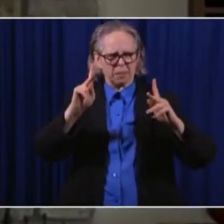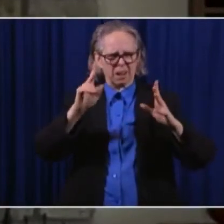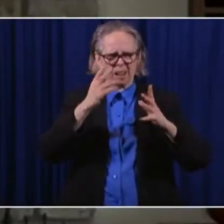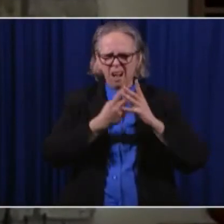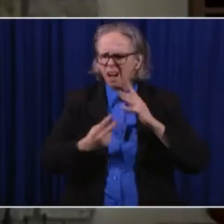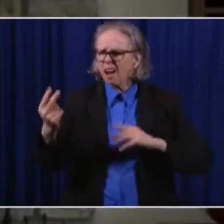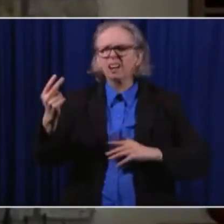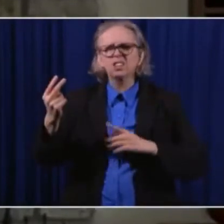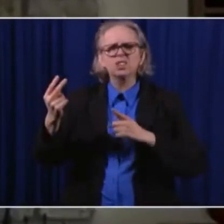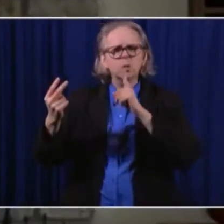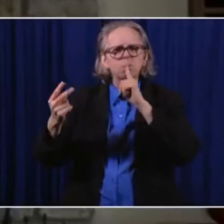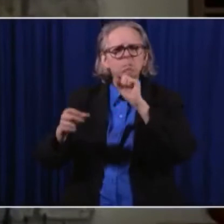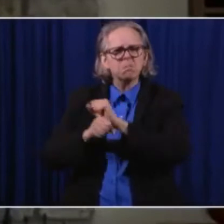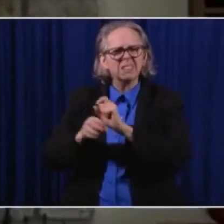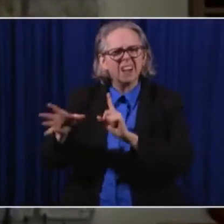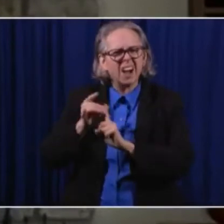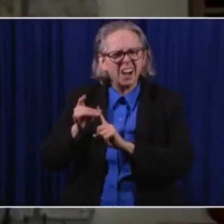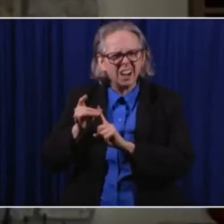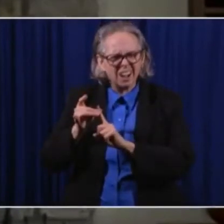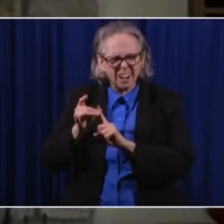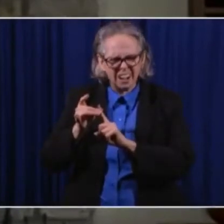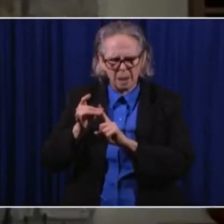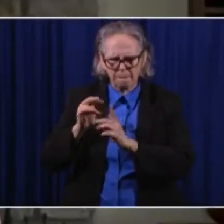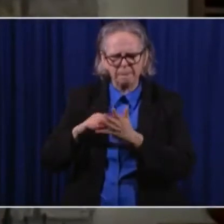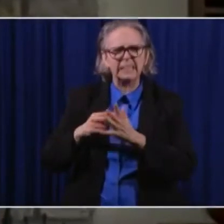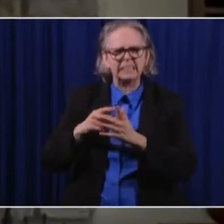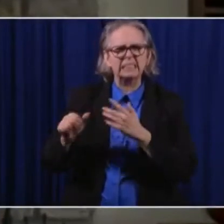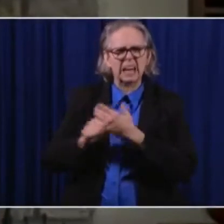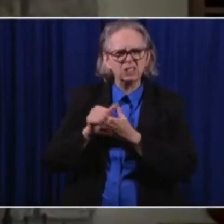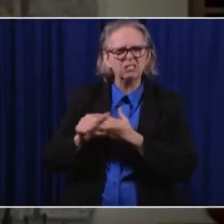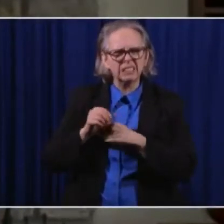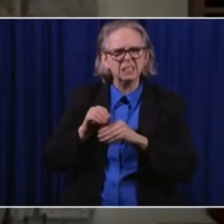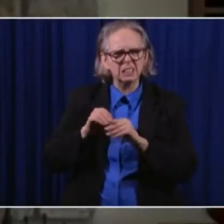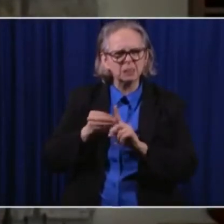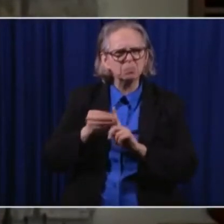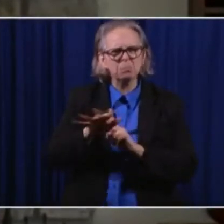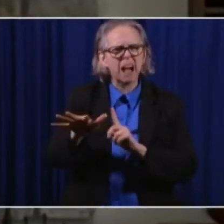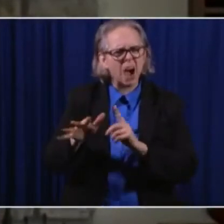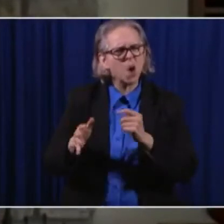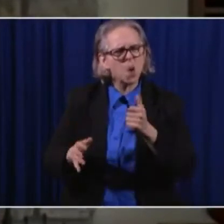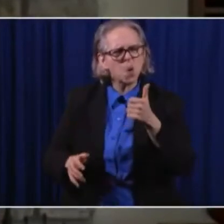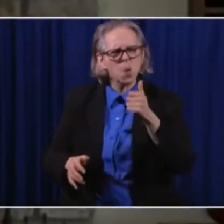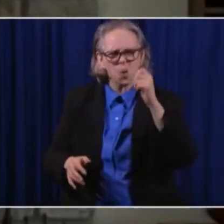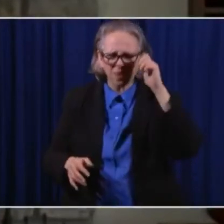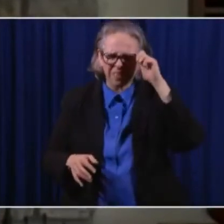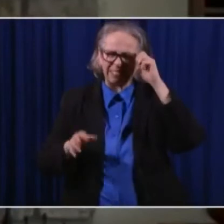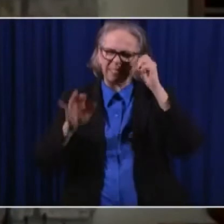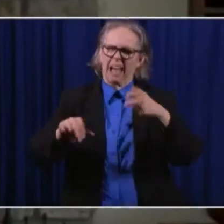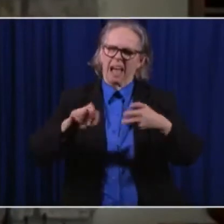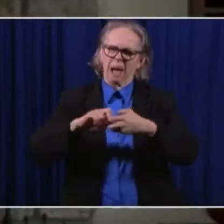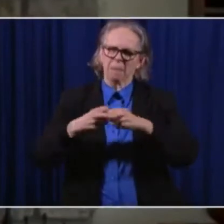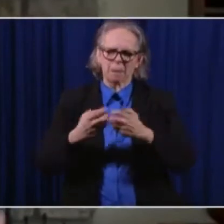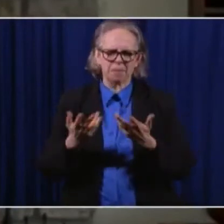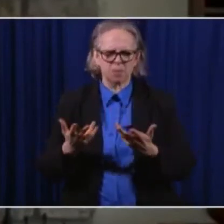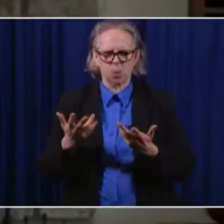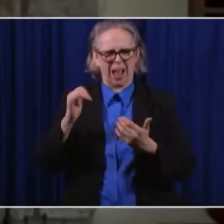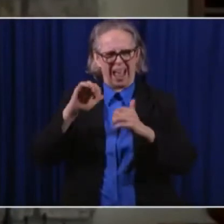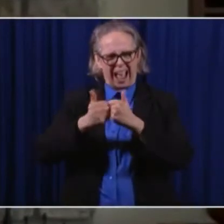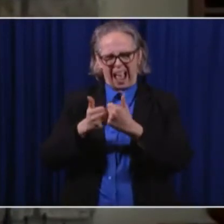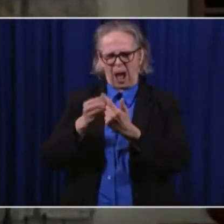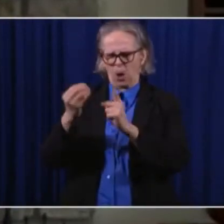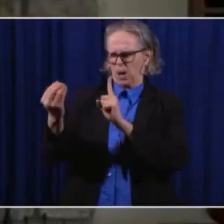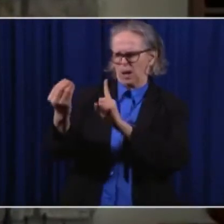there. So whenever you can reduce that contact, it matters. And that's, this is one way of doing it. It's not